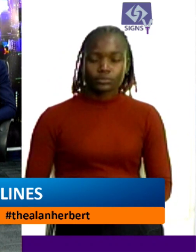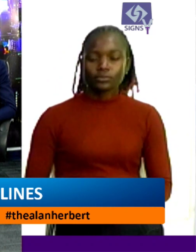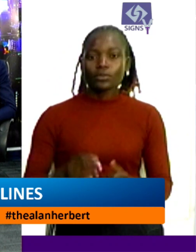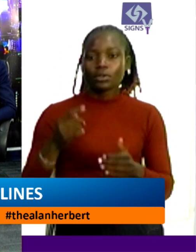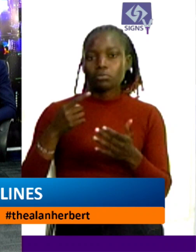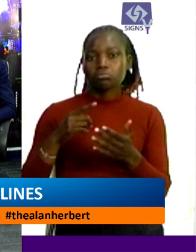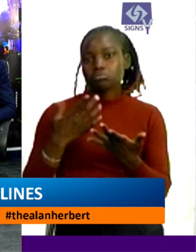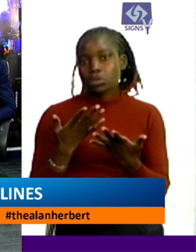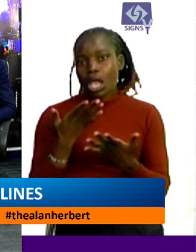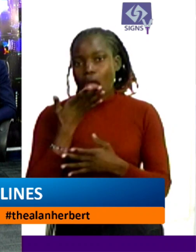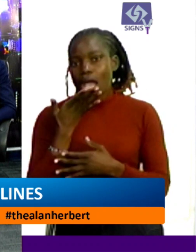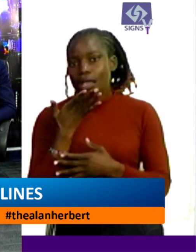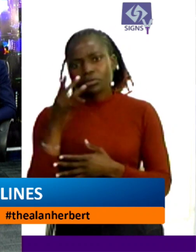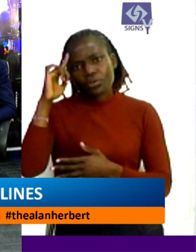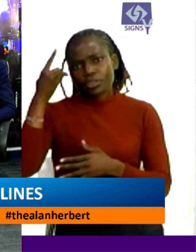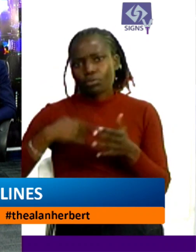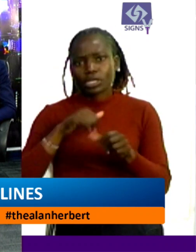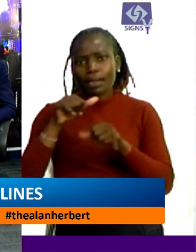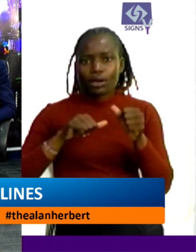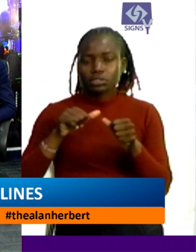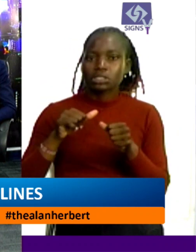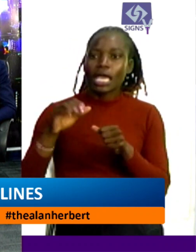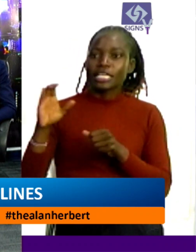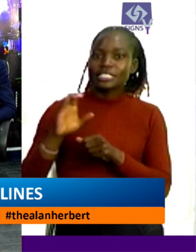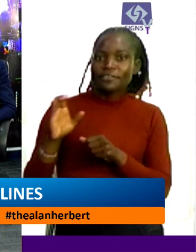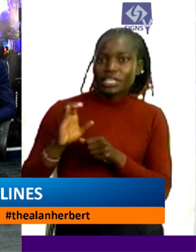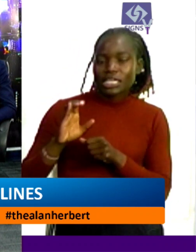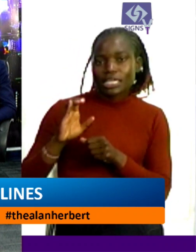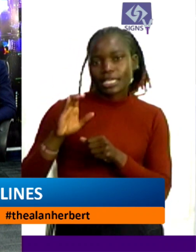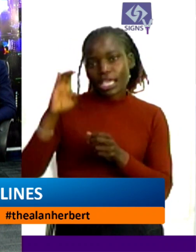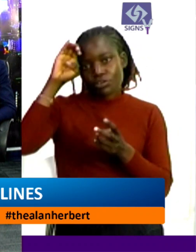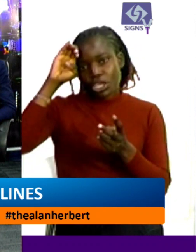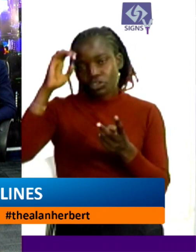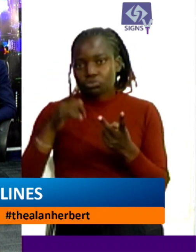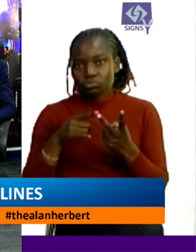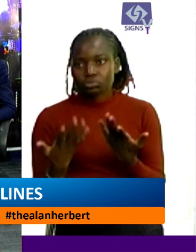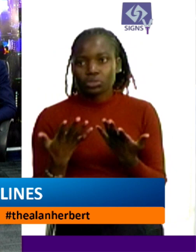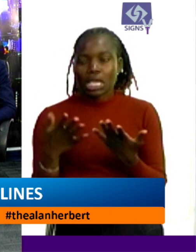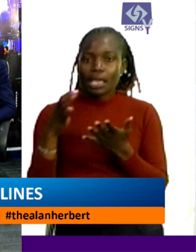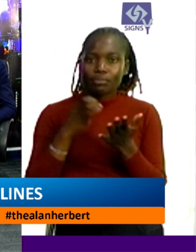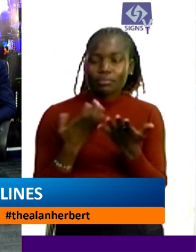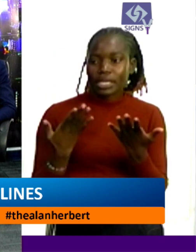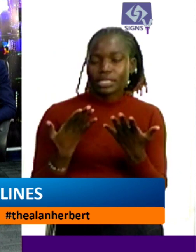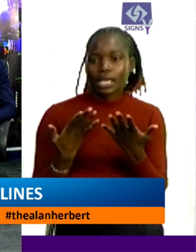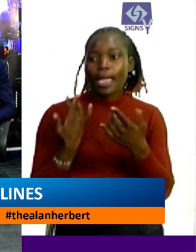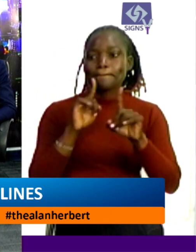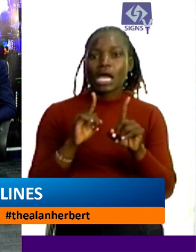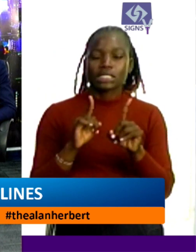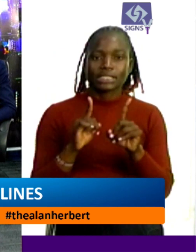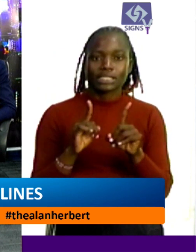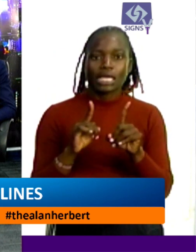education and employment and civic engagement from your own perspective, probably from a Kenyan perspective, but also you